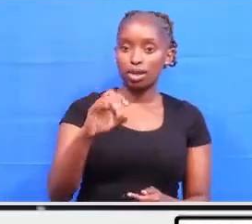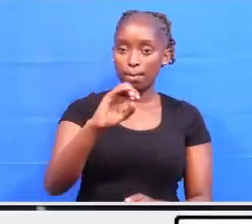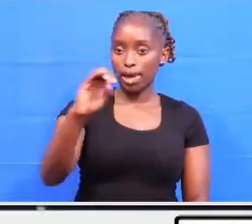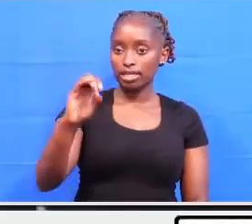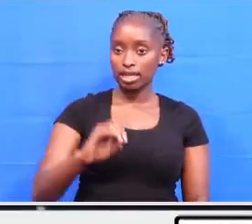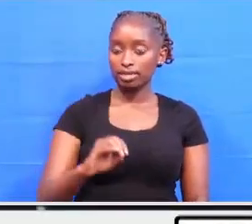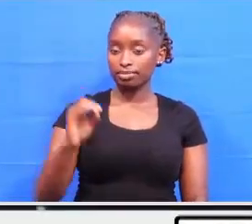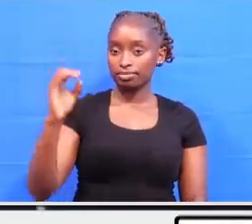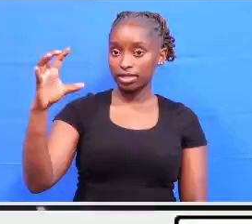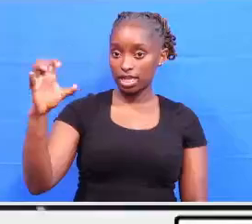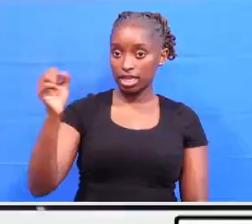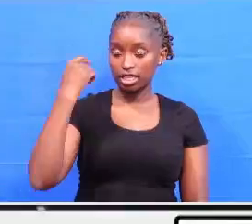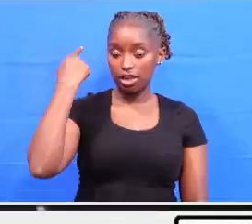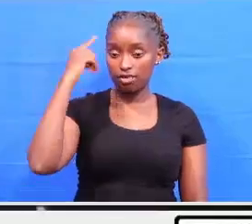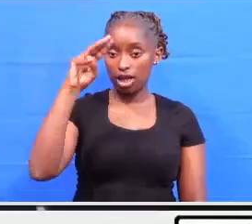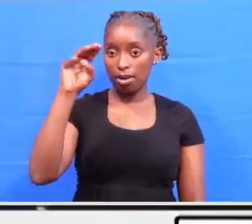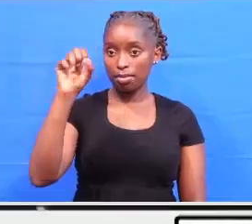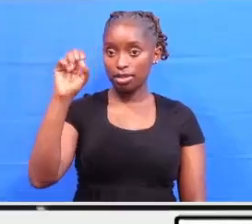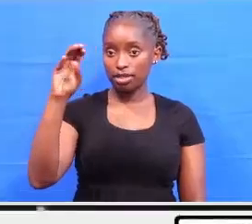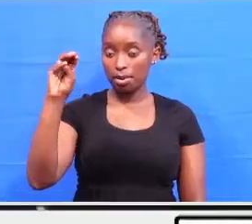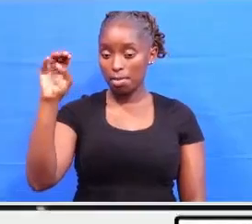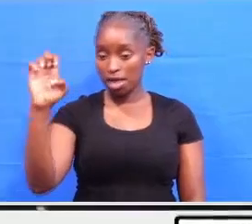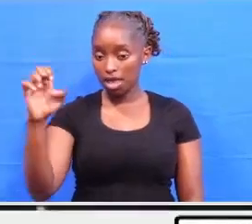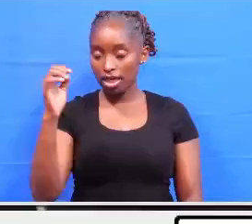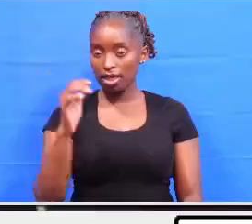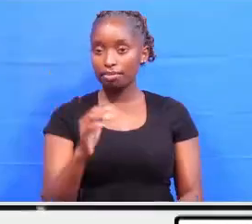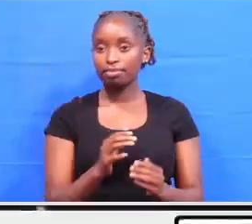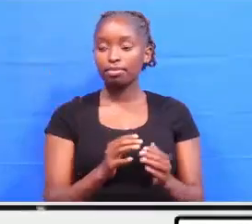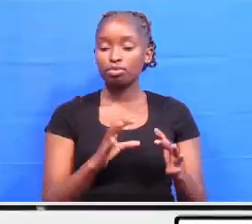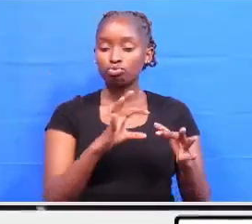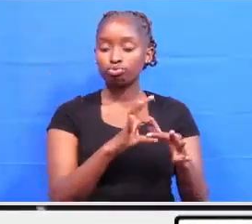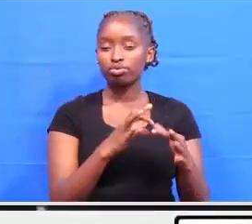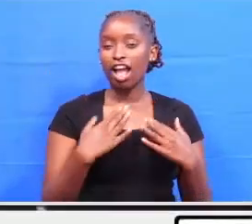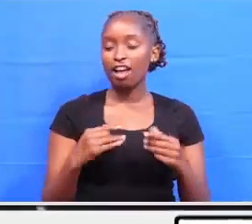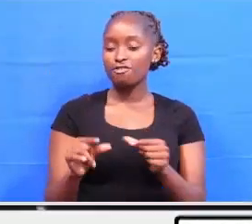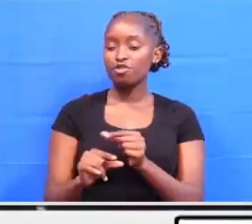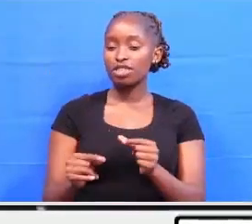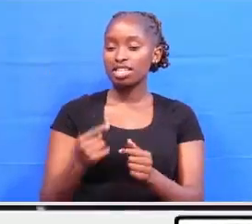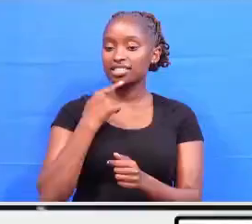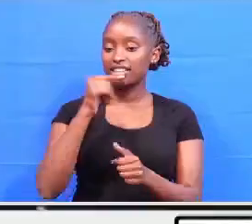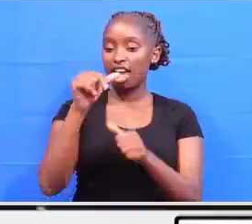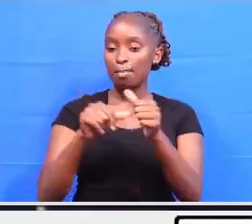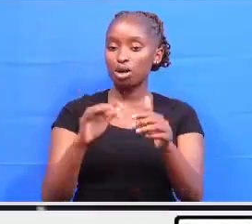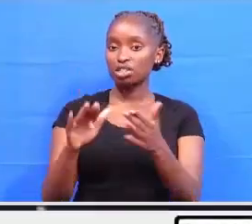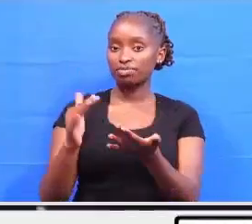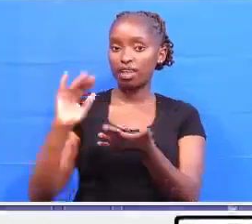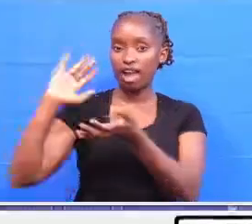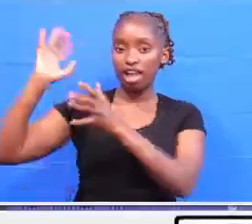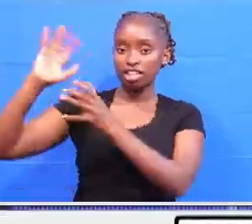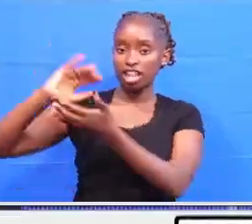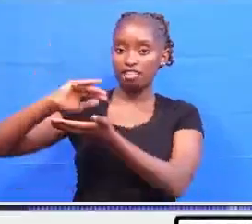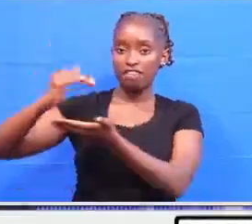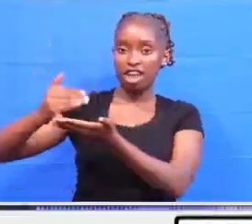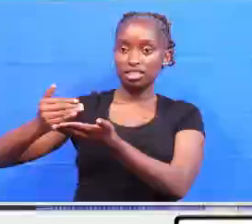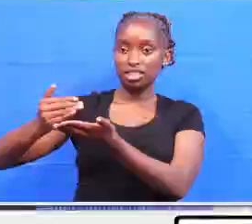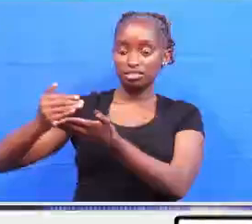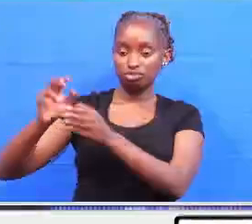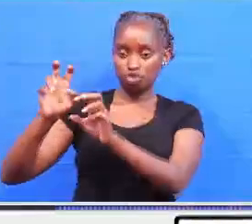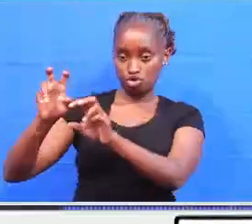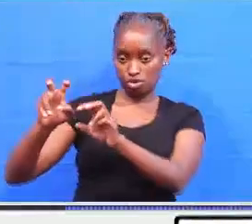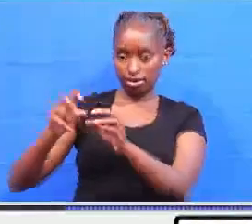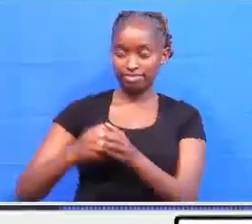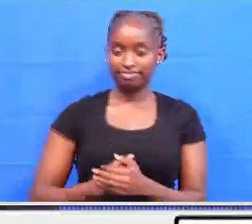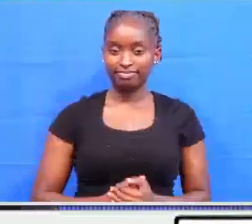for MSMEs and Cooperative Development had a few things to say about the Hustler Fund. Let's take a look. Discussing with